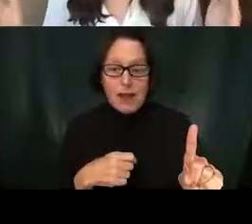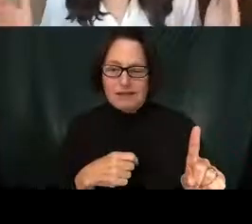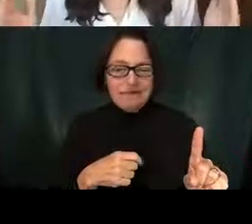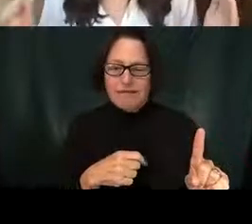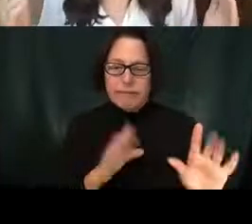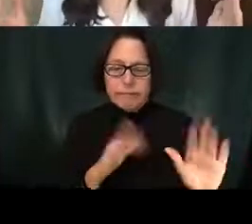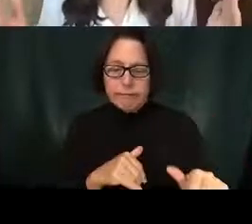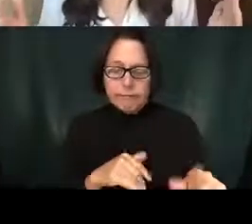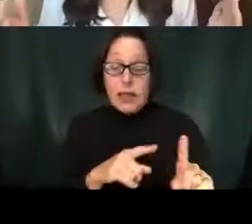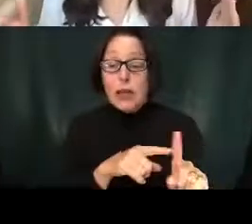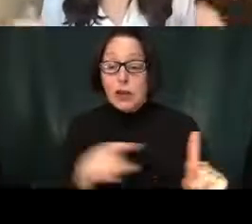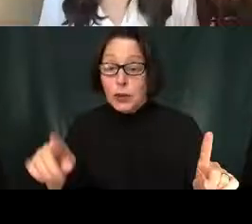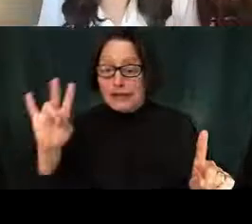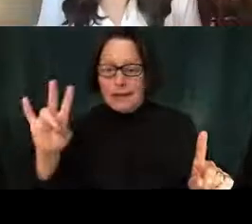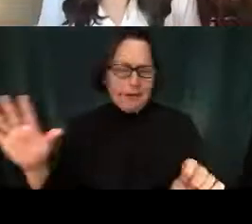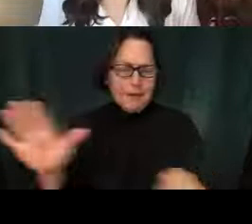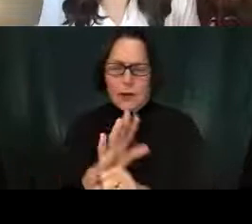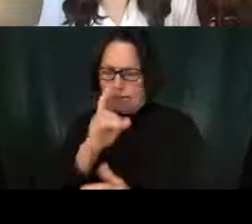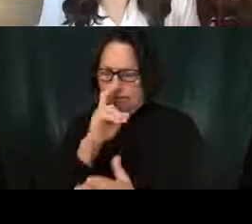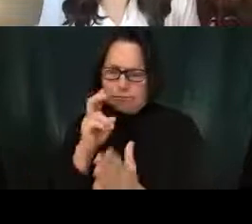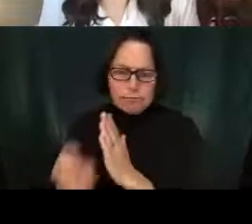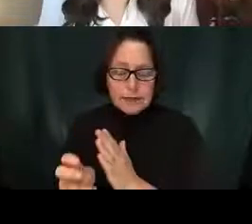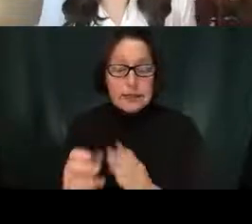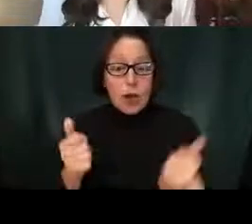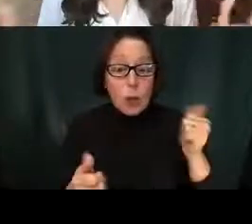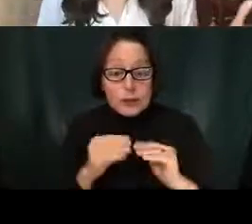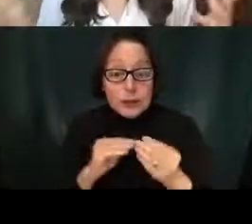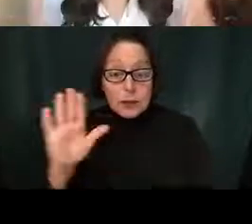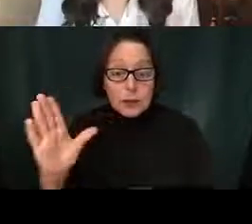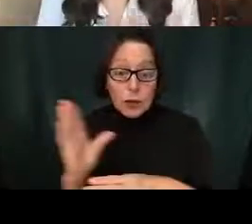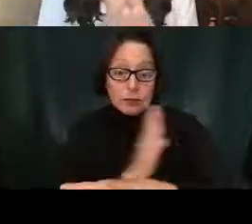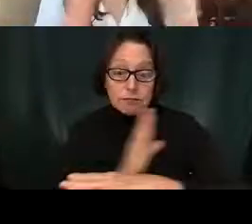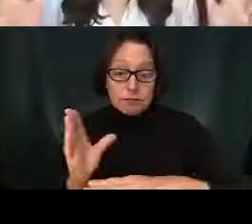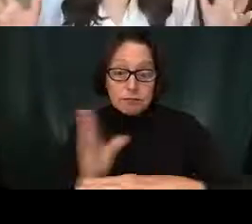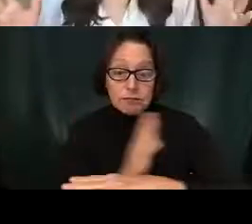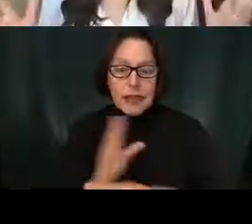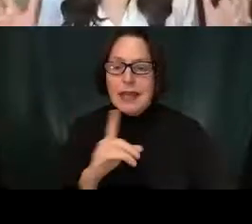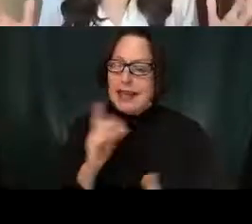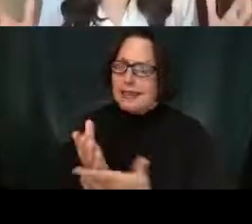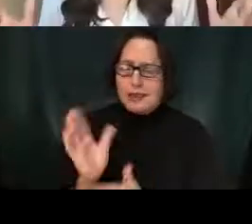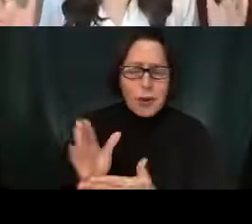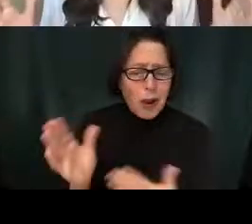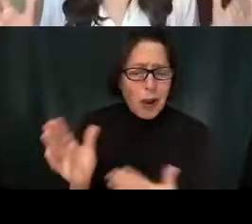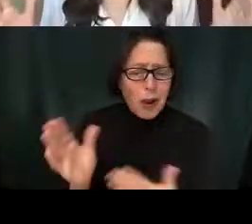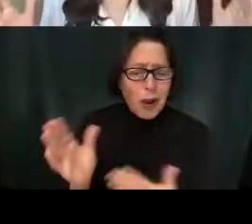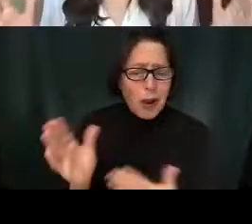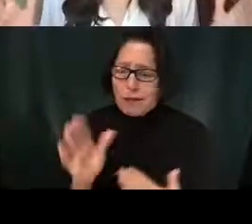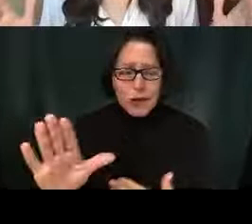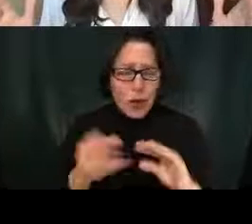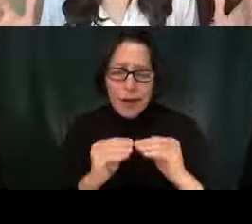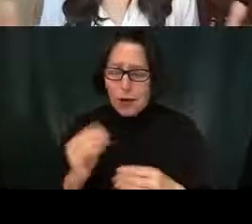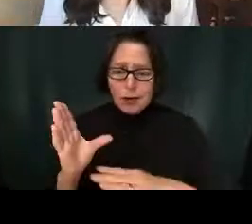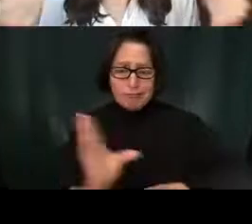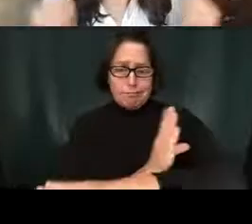engaged, to 7, fully engaged. So put that into the chat. It's okay to be wherever you are on